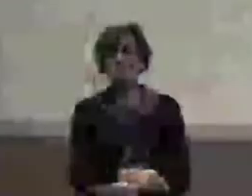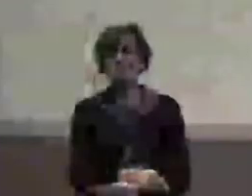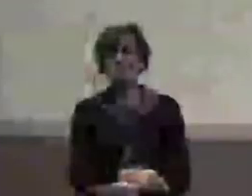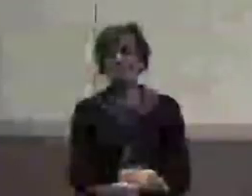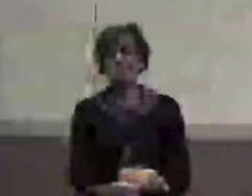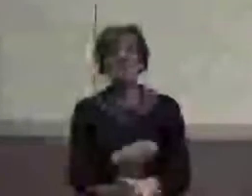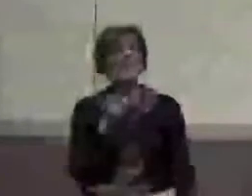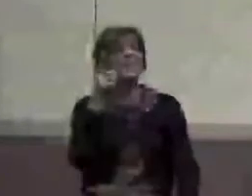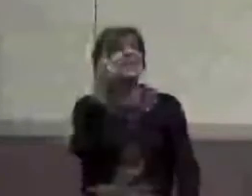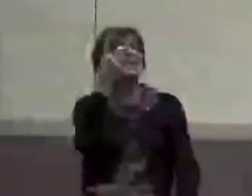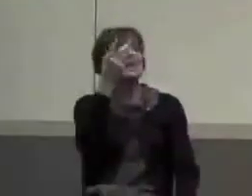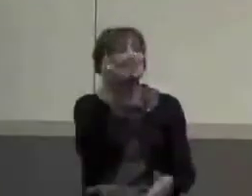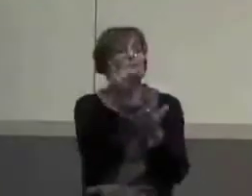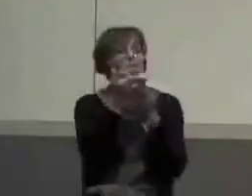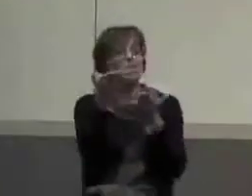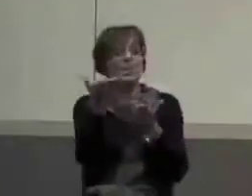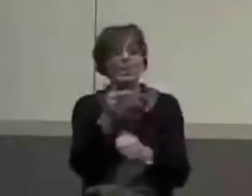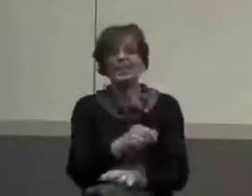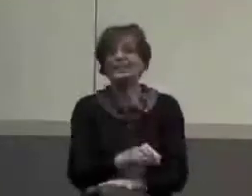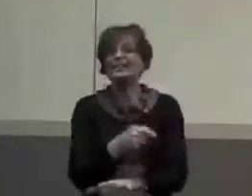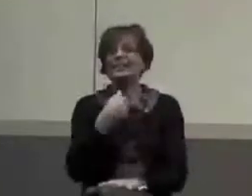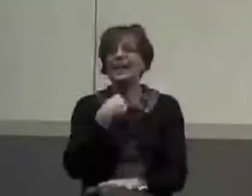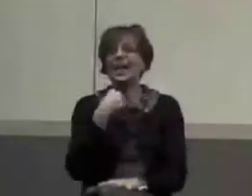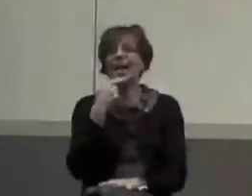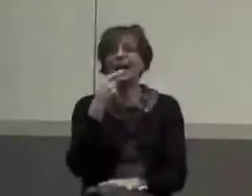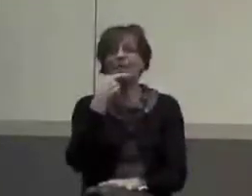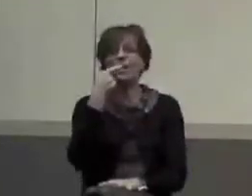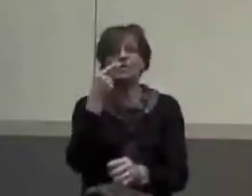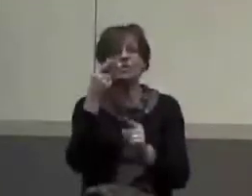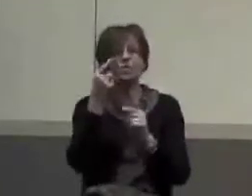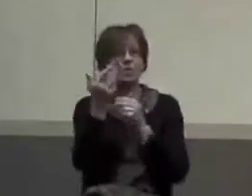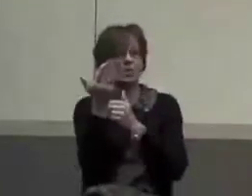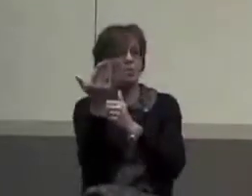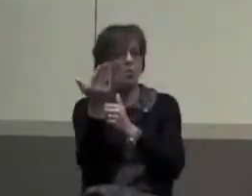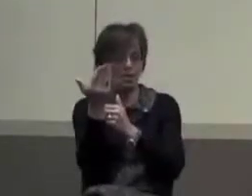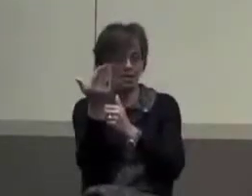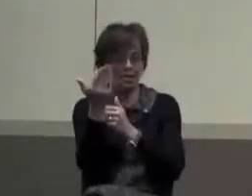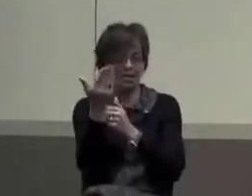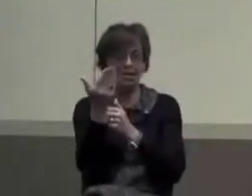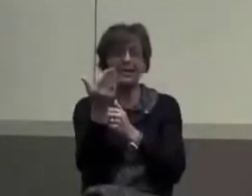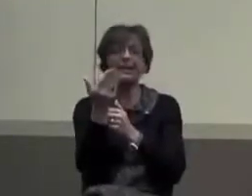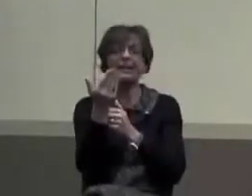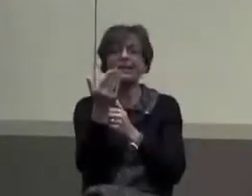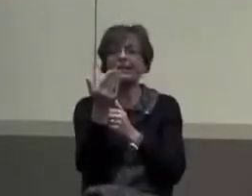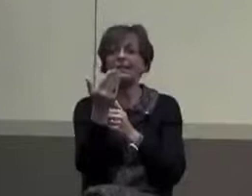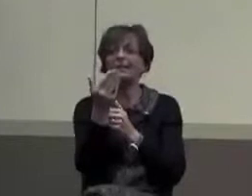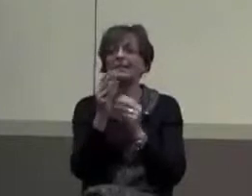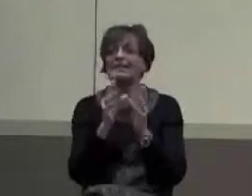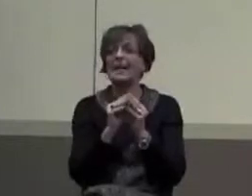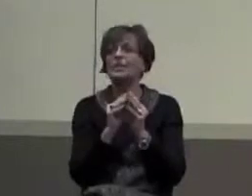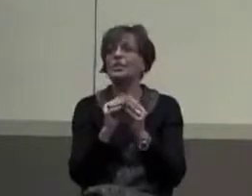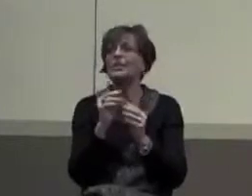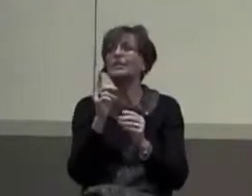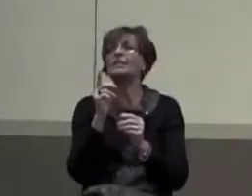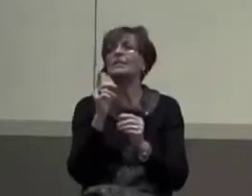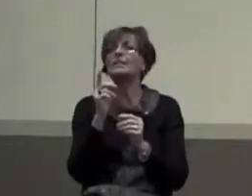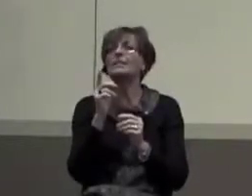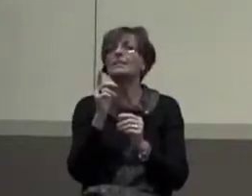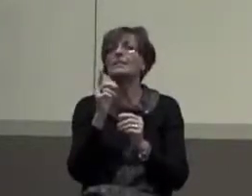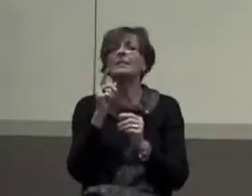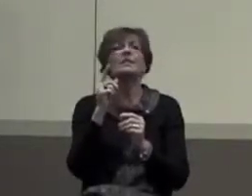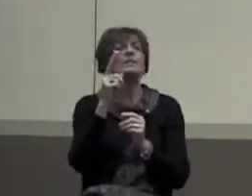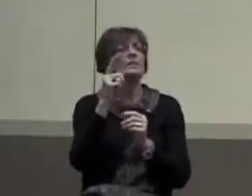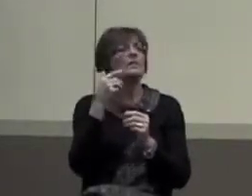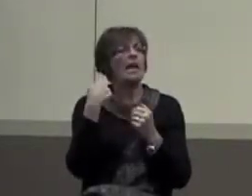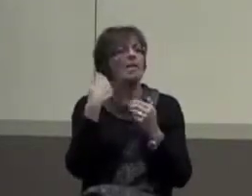So a couple things. I mentioned during the morning session that there were some web resources